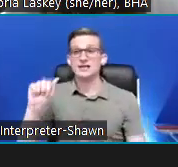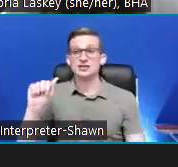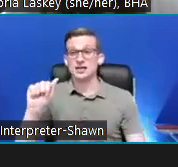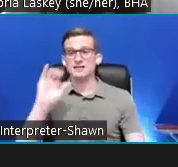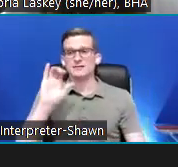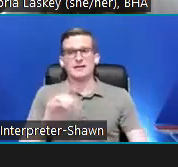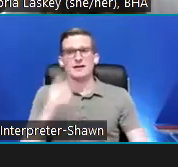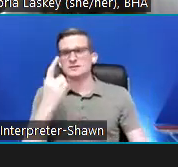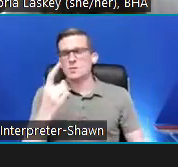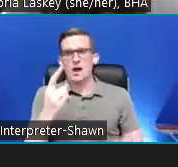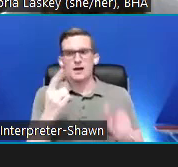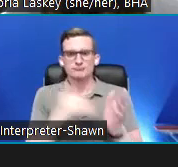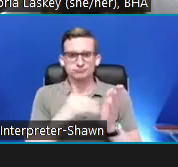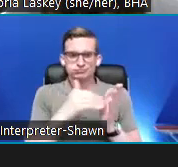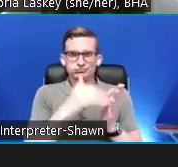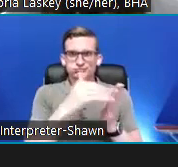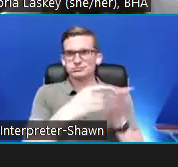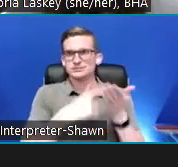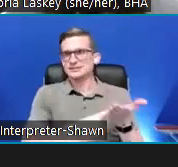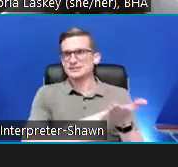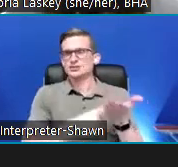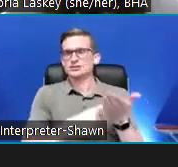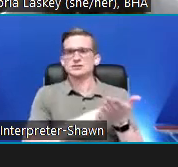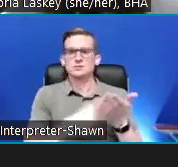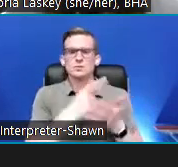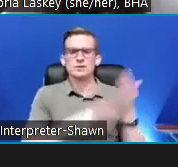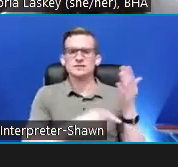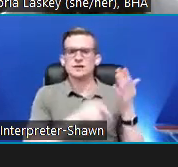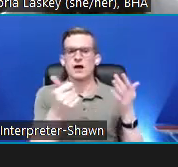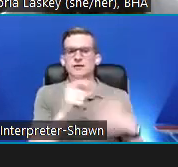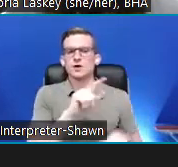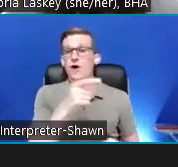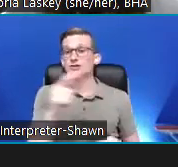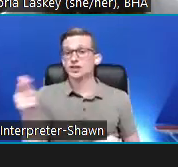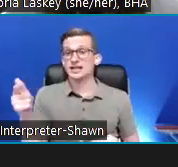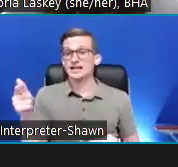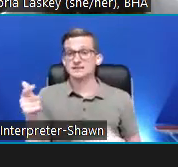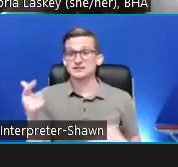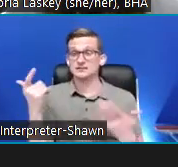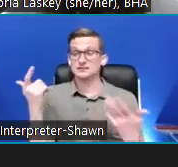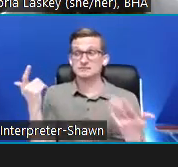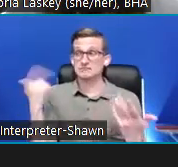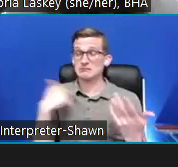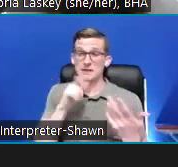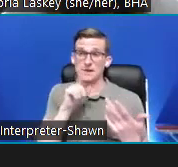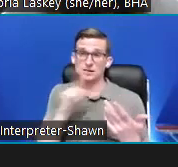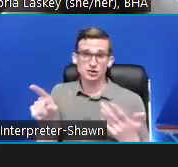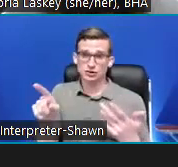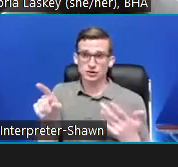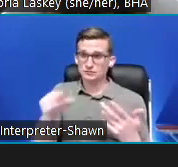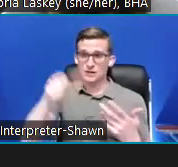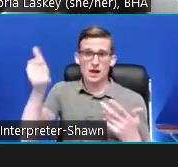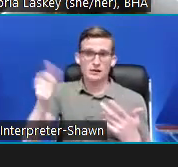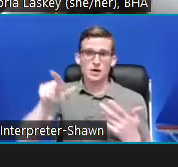alternatives exist? I'm not sure that any alternative is always better. For